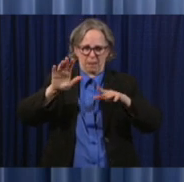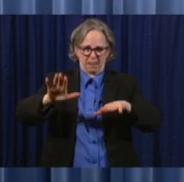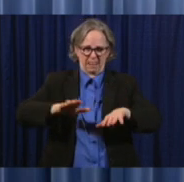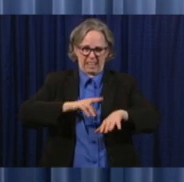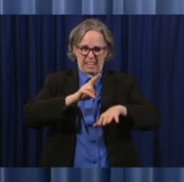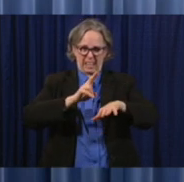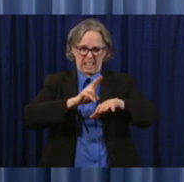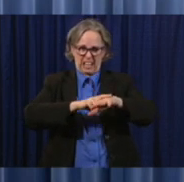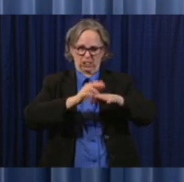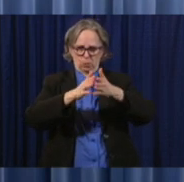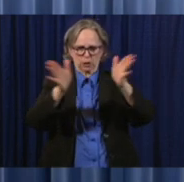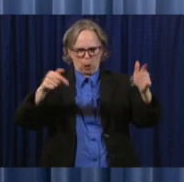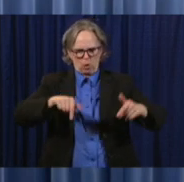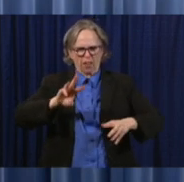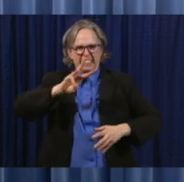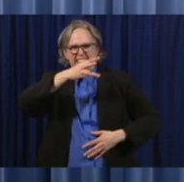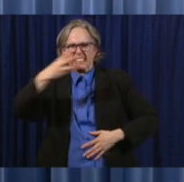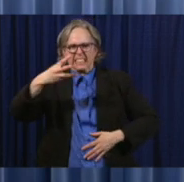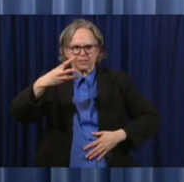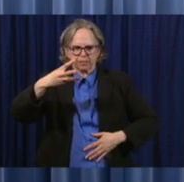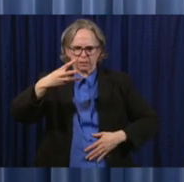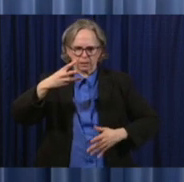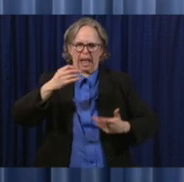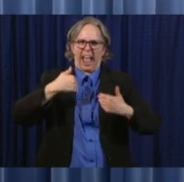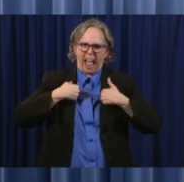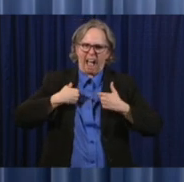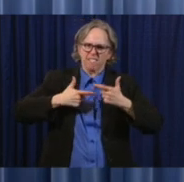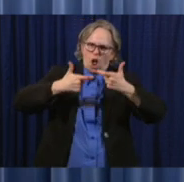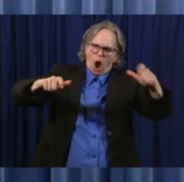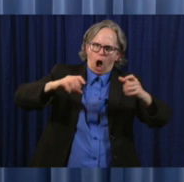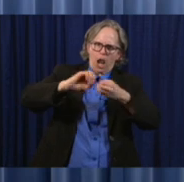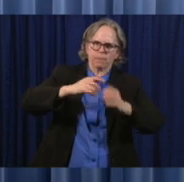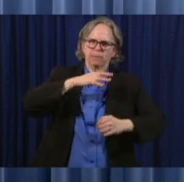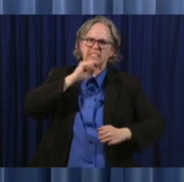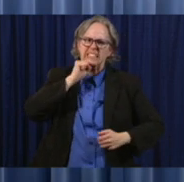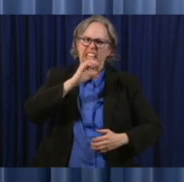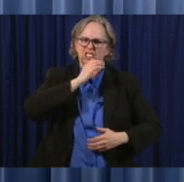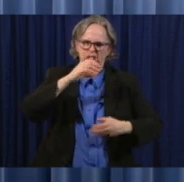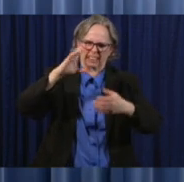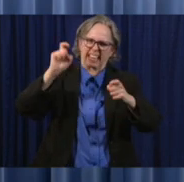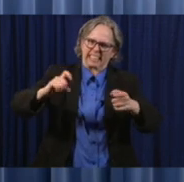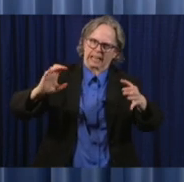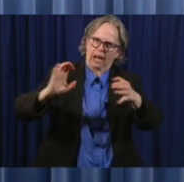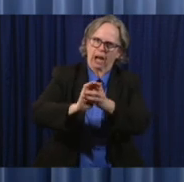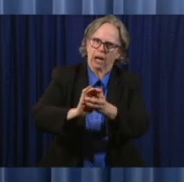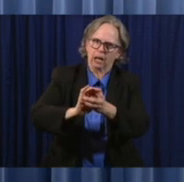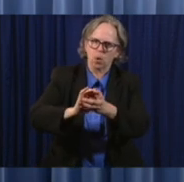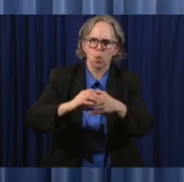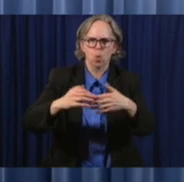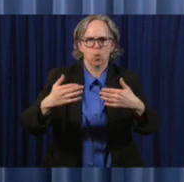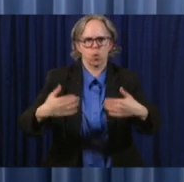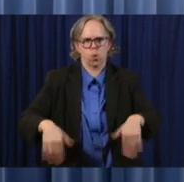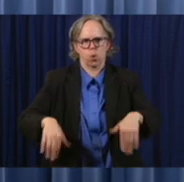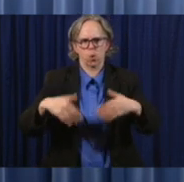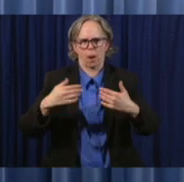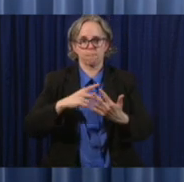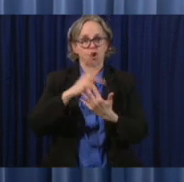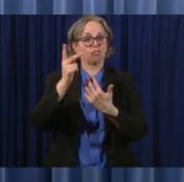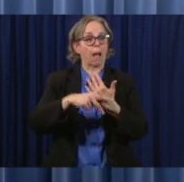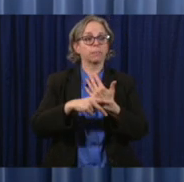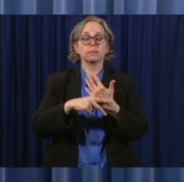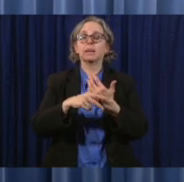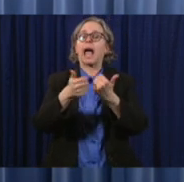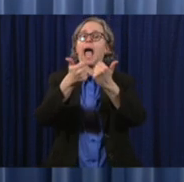still need that sense of connection. So it is available to anyone who wants to give us a call, 60 years of age and